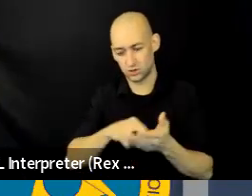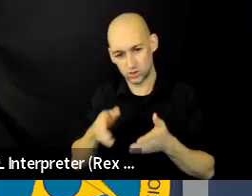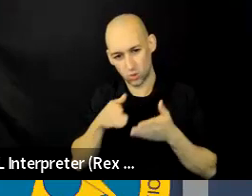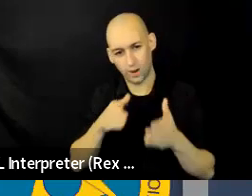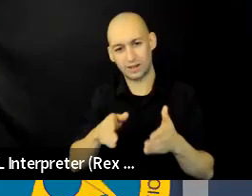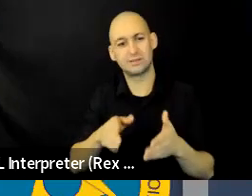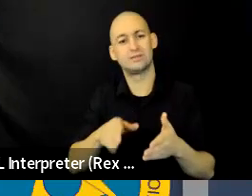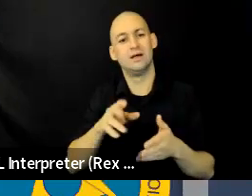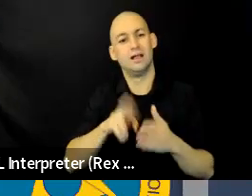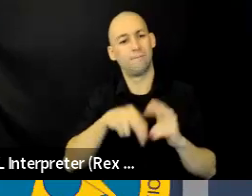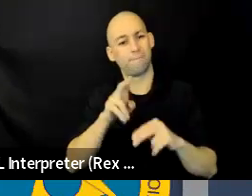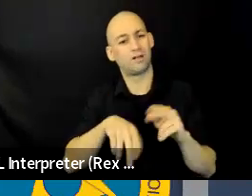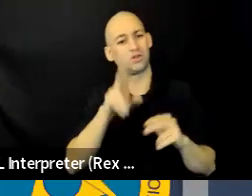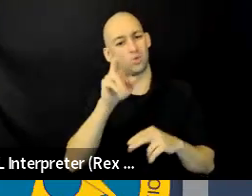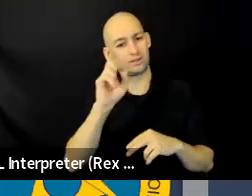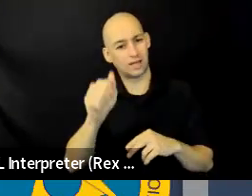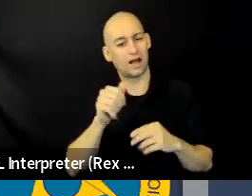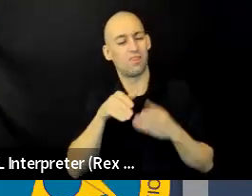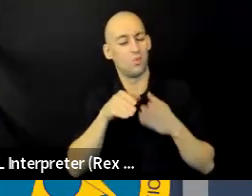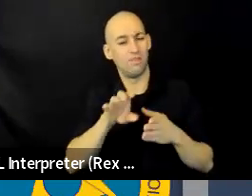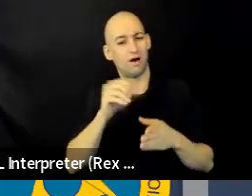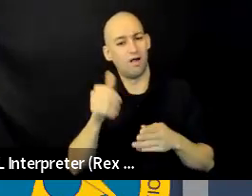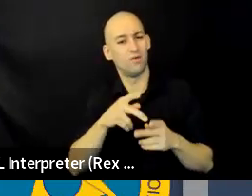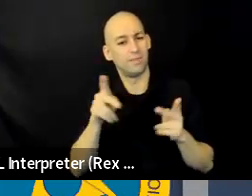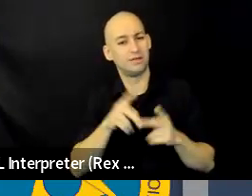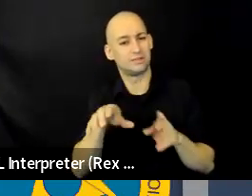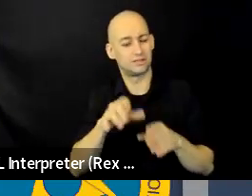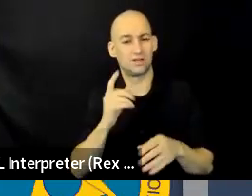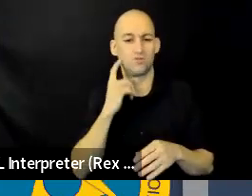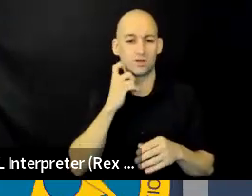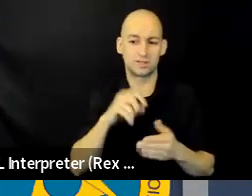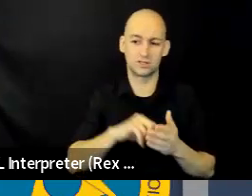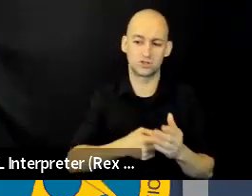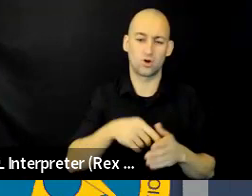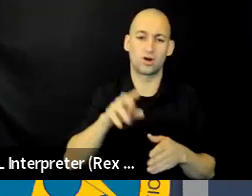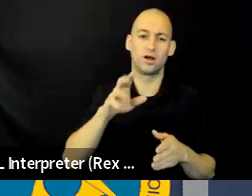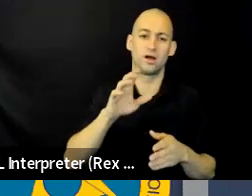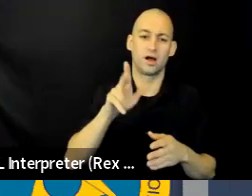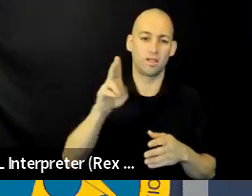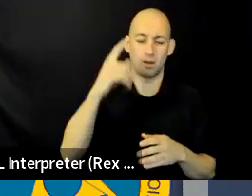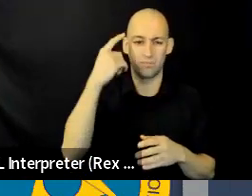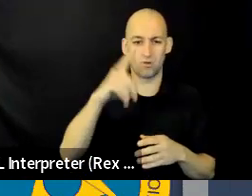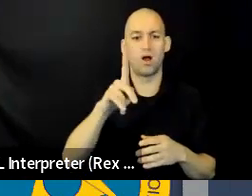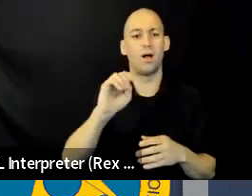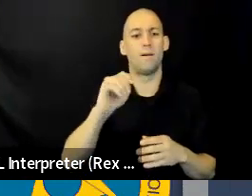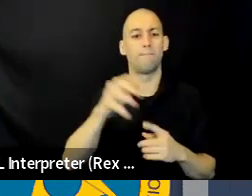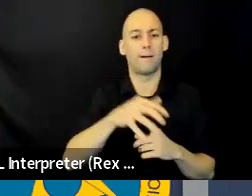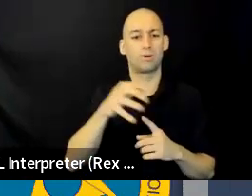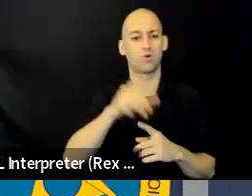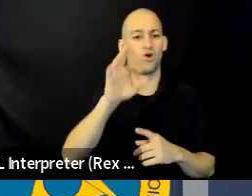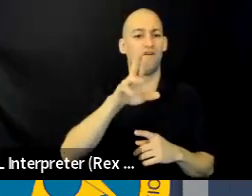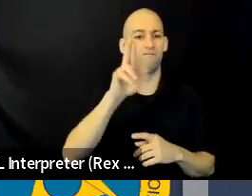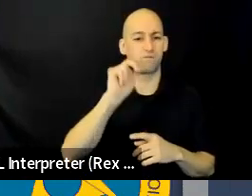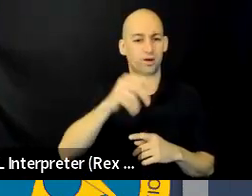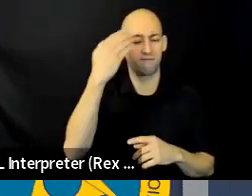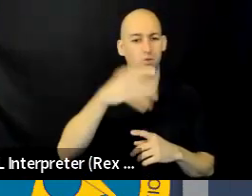rest of the developed world does it. And as such, I recently started a club on campus called the Popular Front for Urbanism at UCR to engage in community